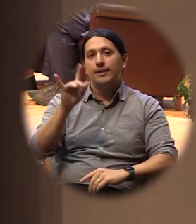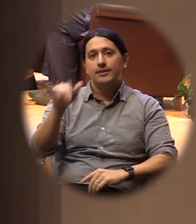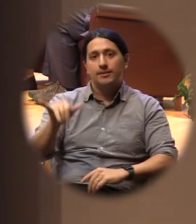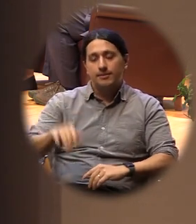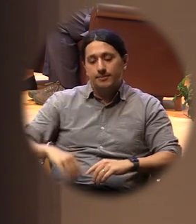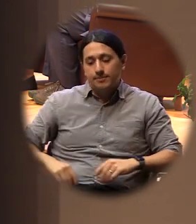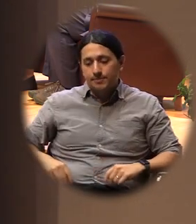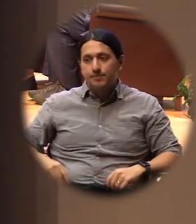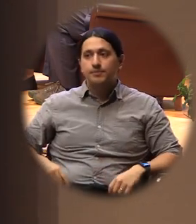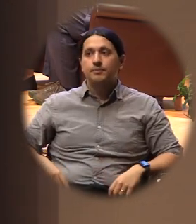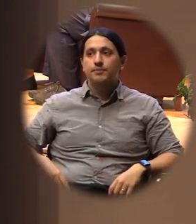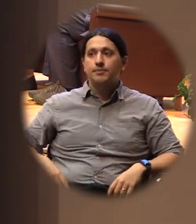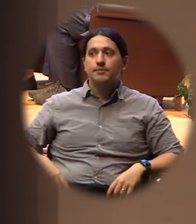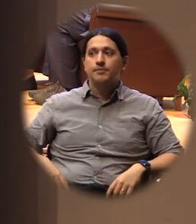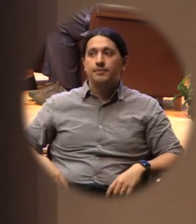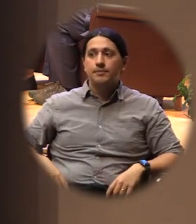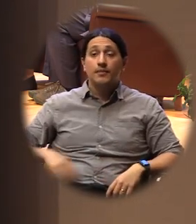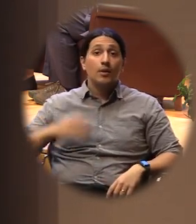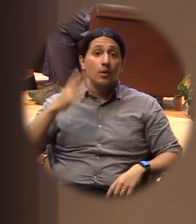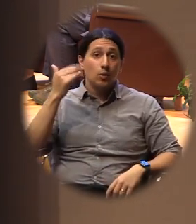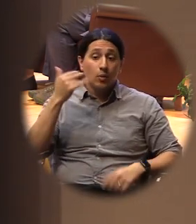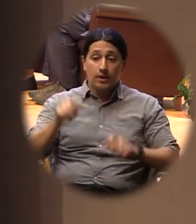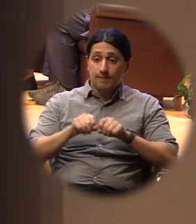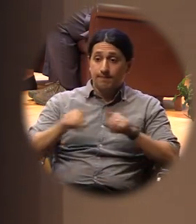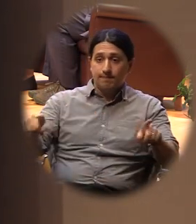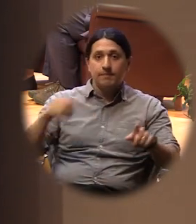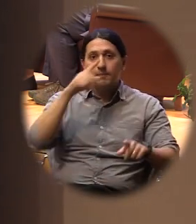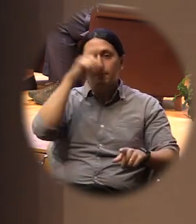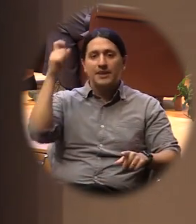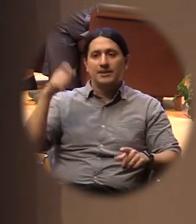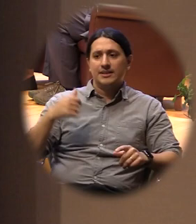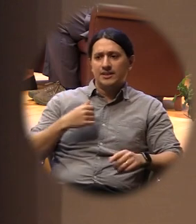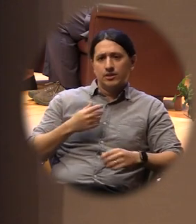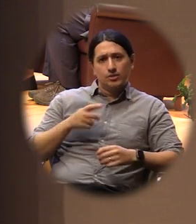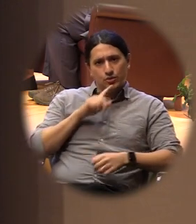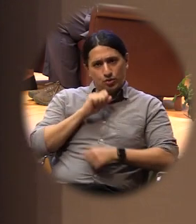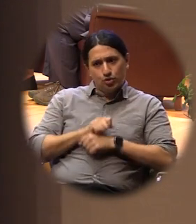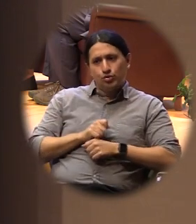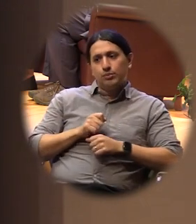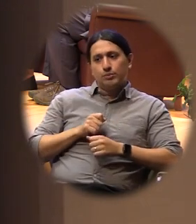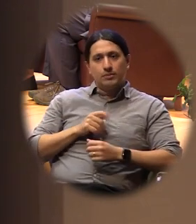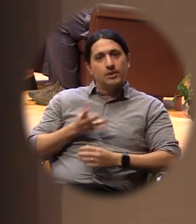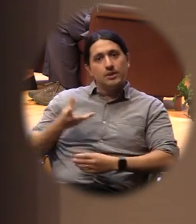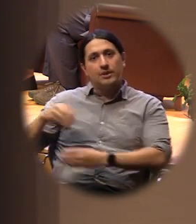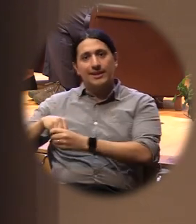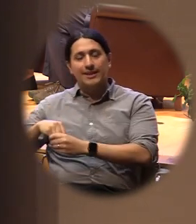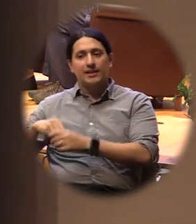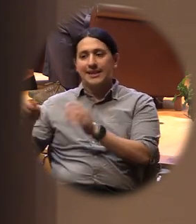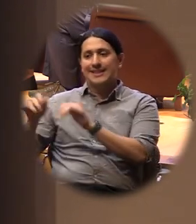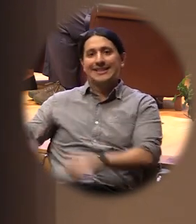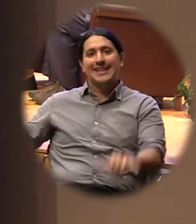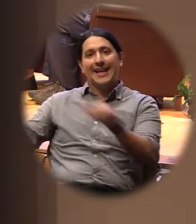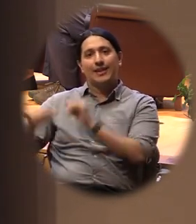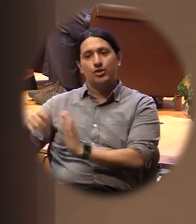because getting your work published in the standard journals is pretty impossible, because